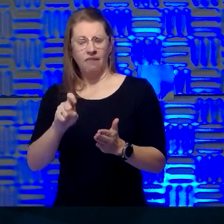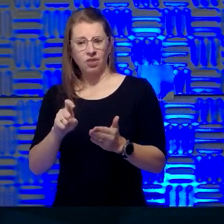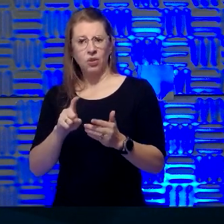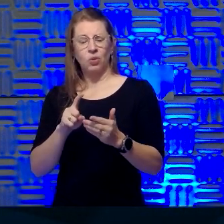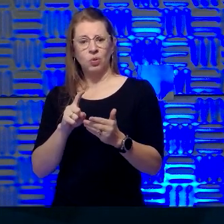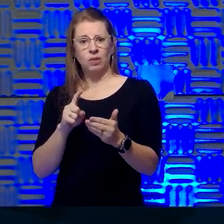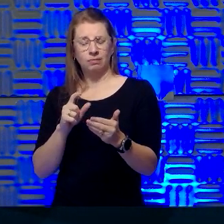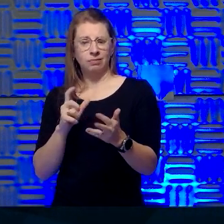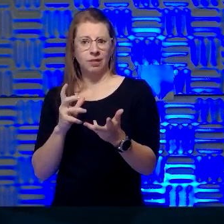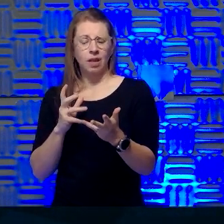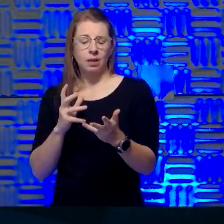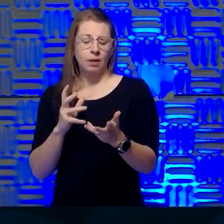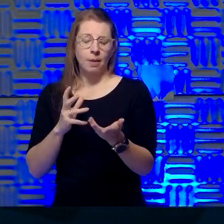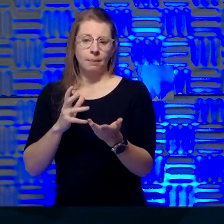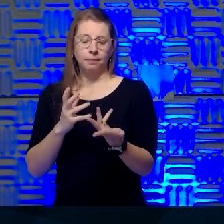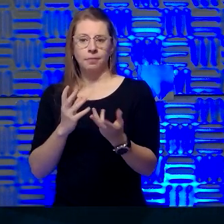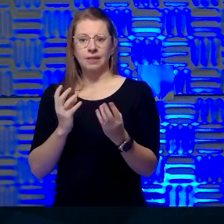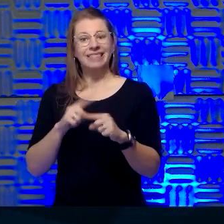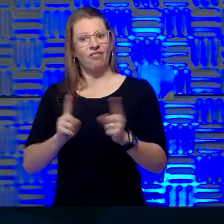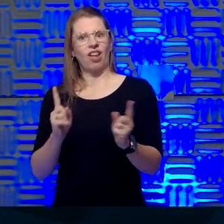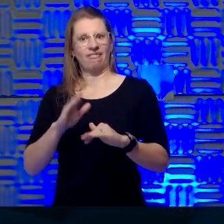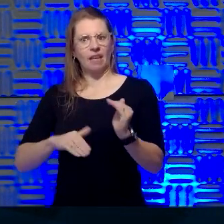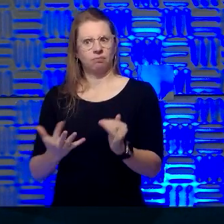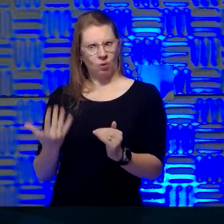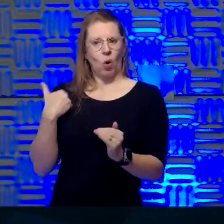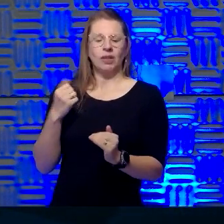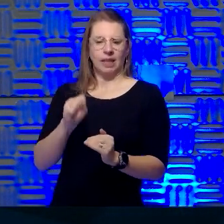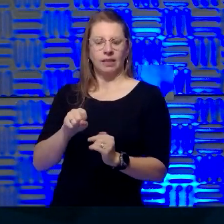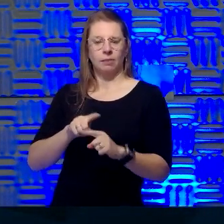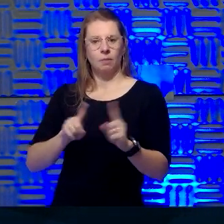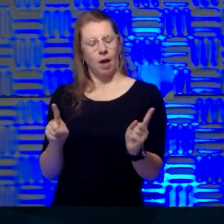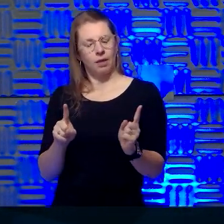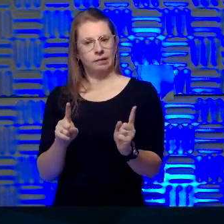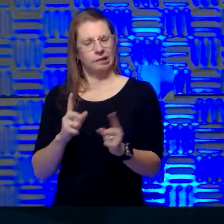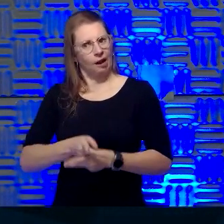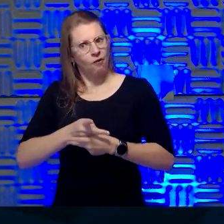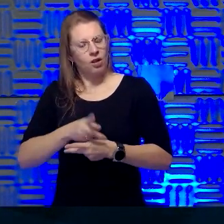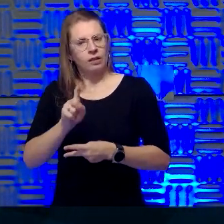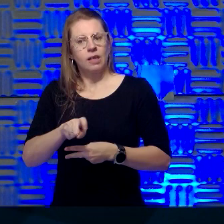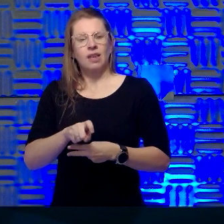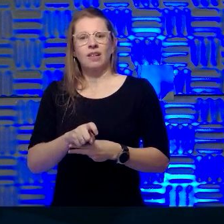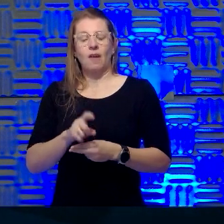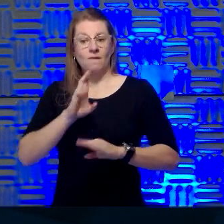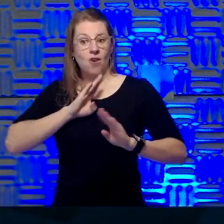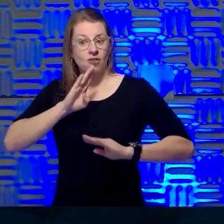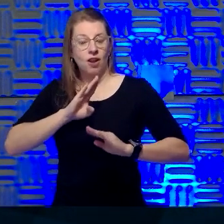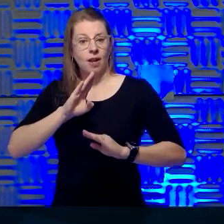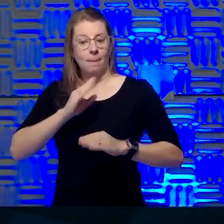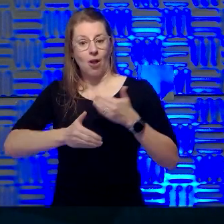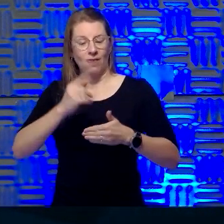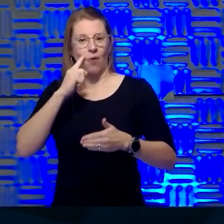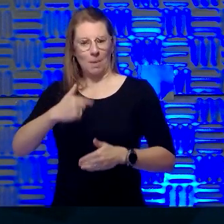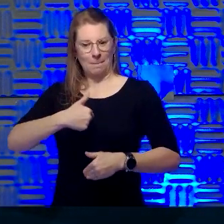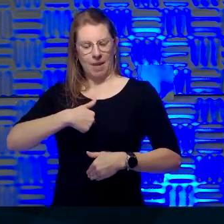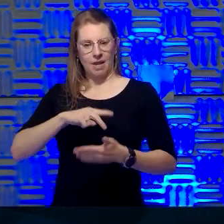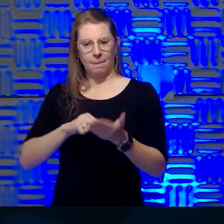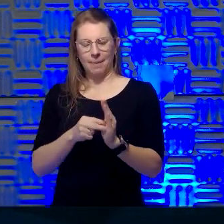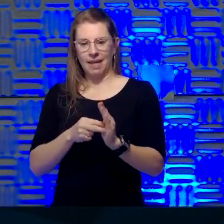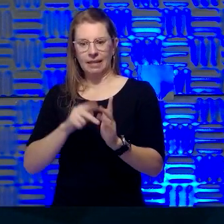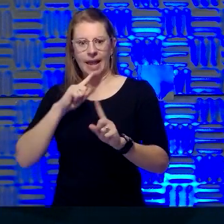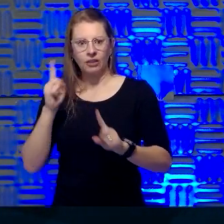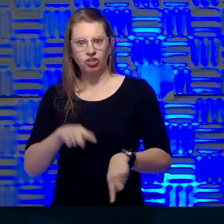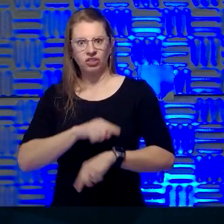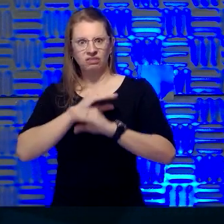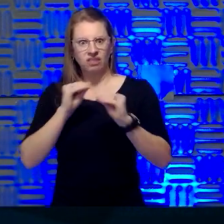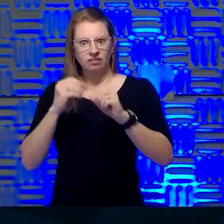we once knew, but we have to be careful with that. And I think one of the most frustrating things about this process for me is just the lack of solid answers.